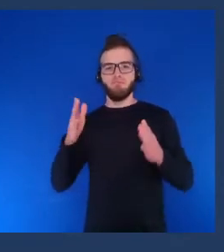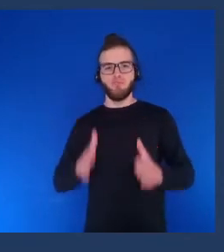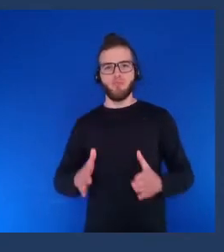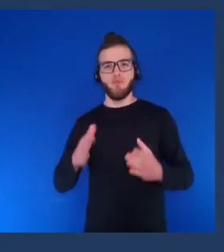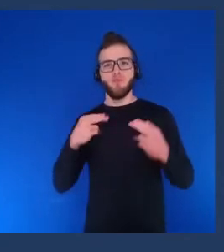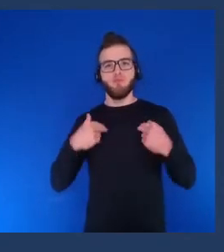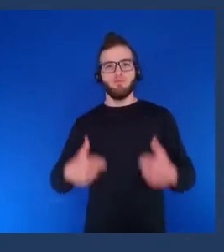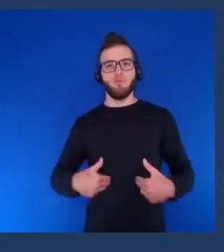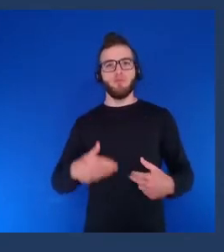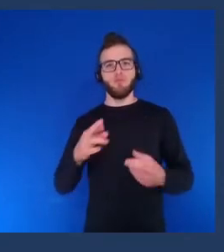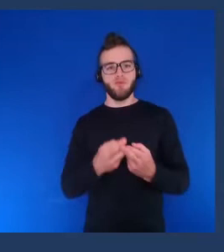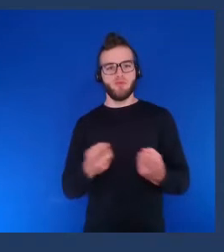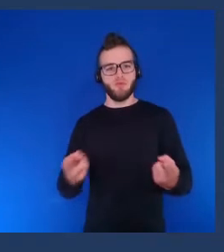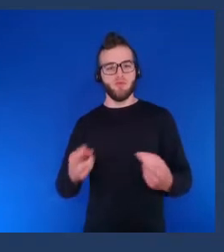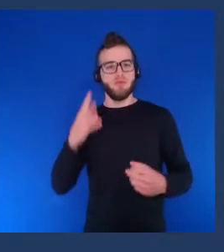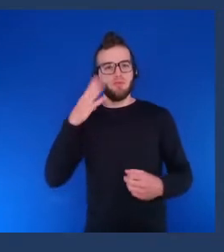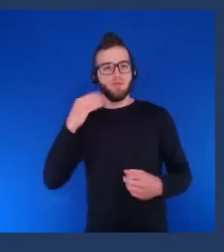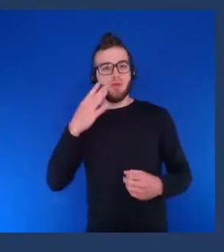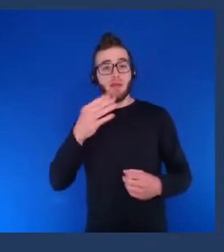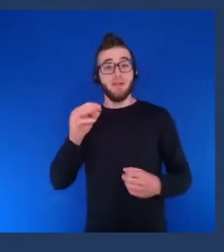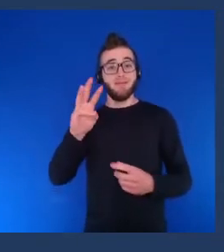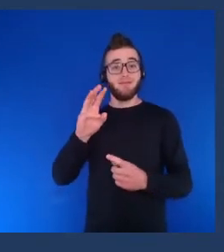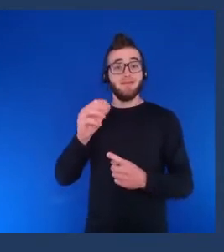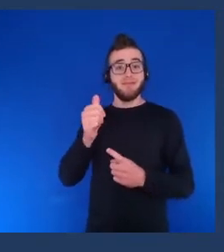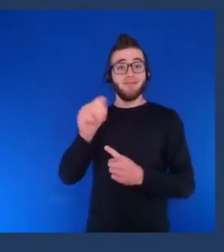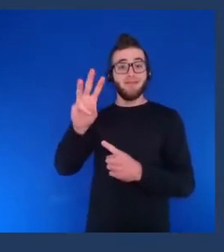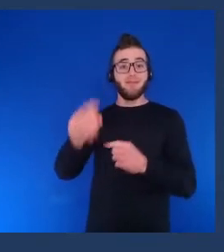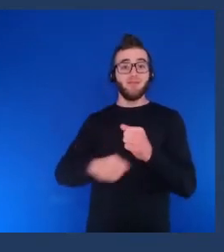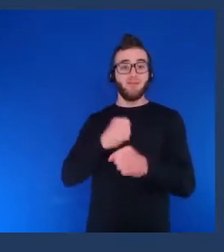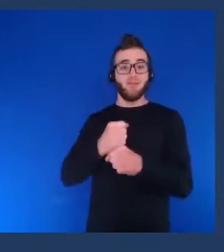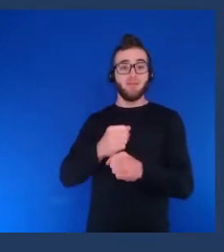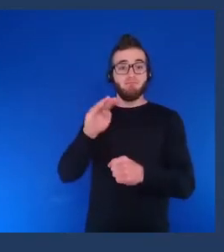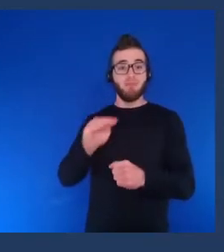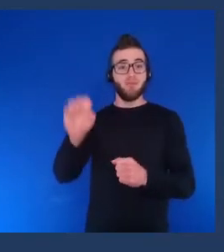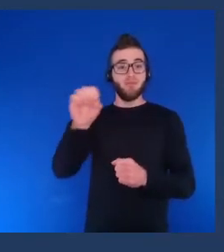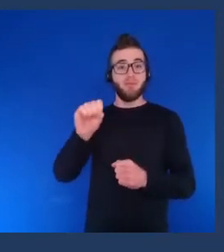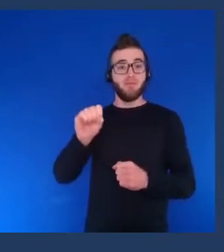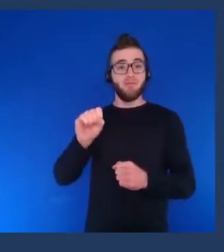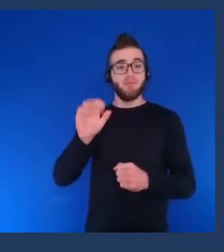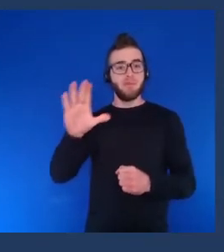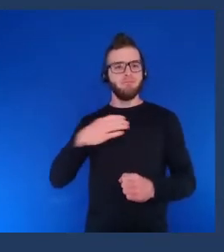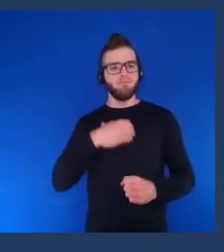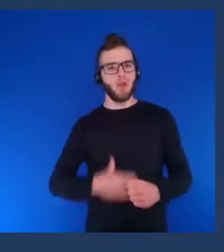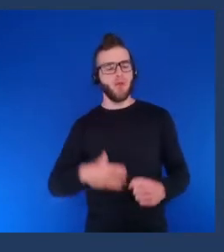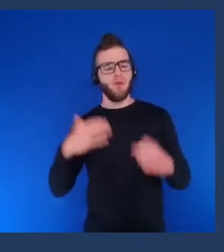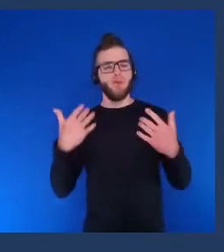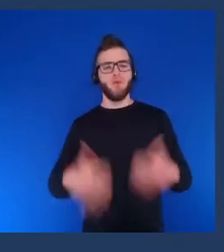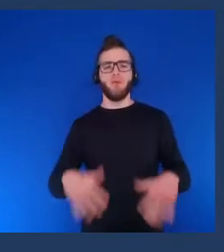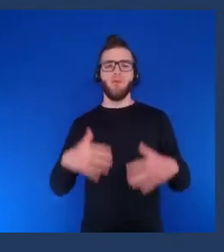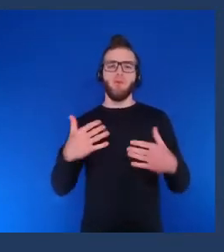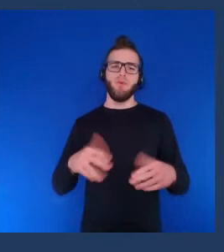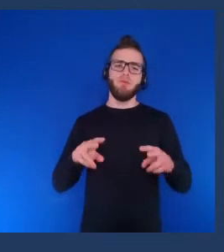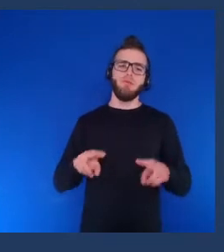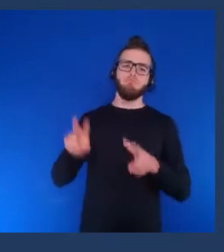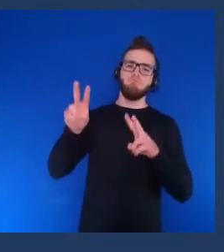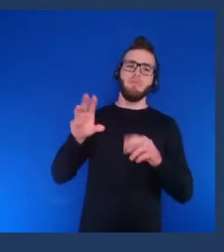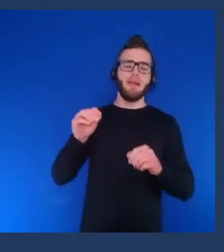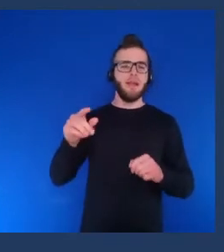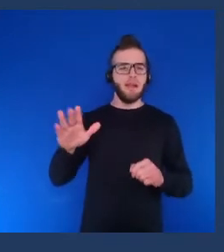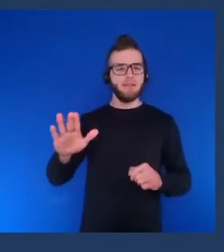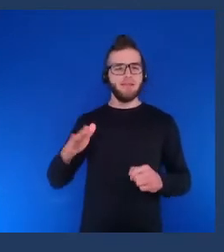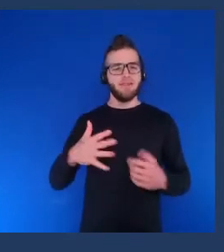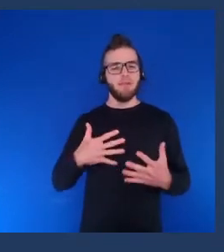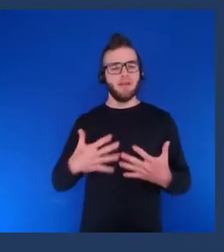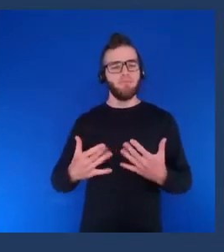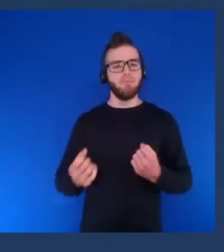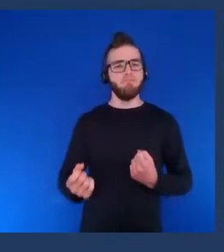people that is truly remarkable and really brings an empathy that I think is going to impress